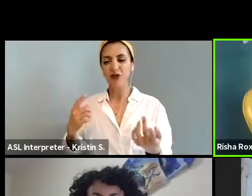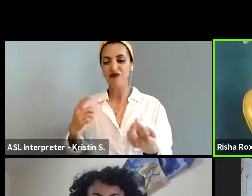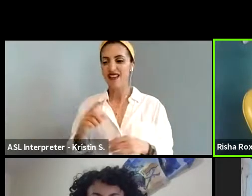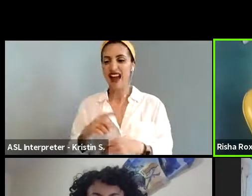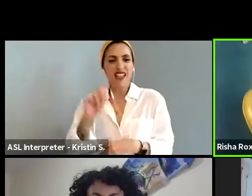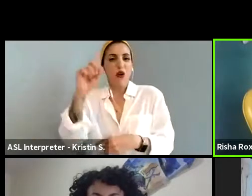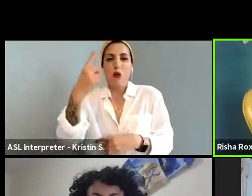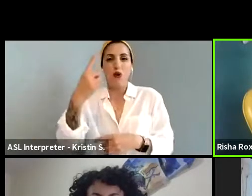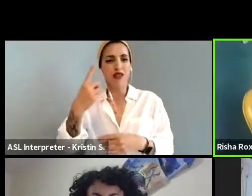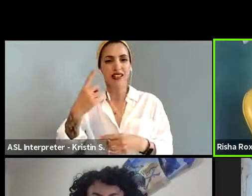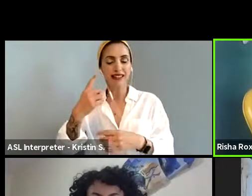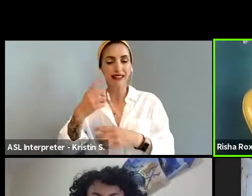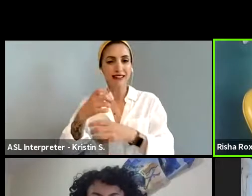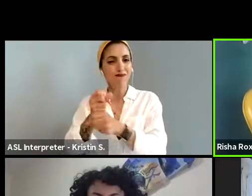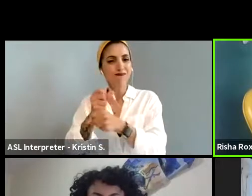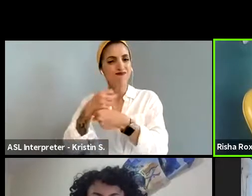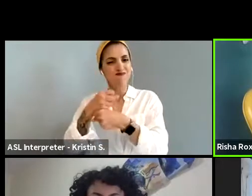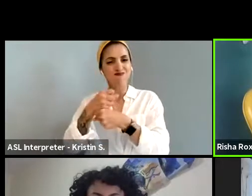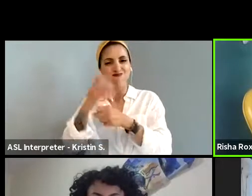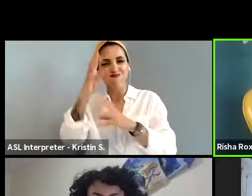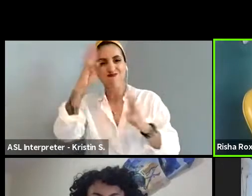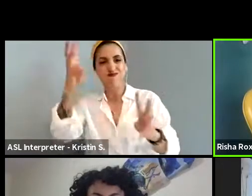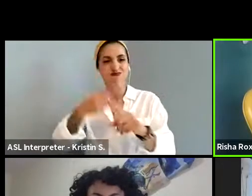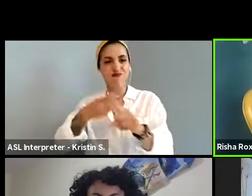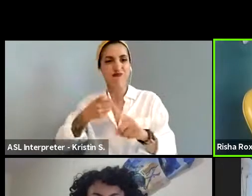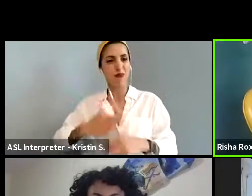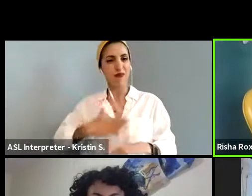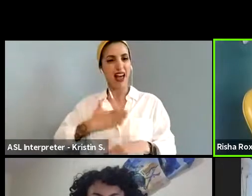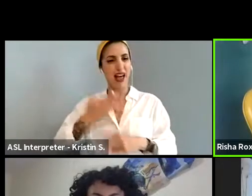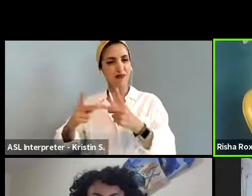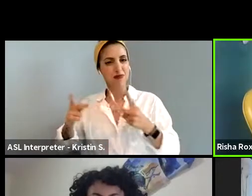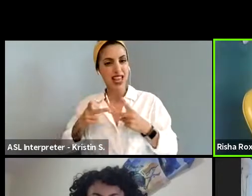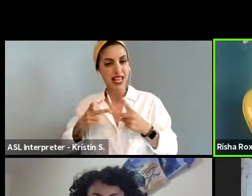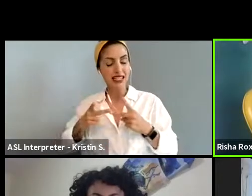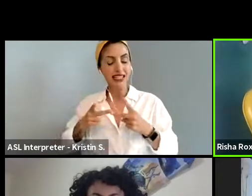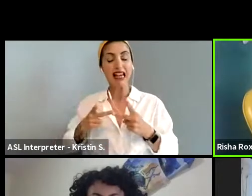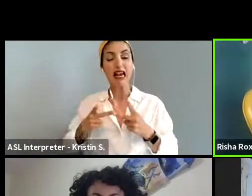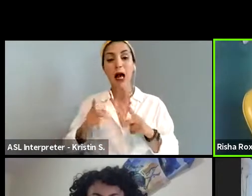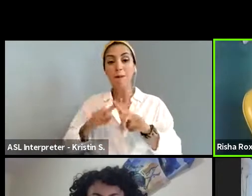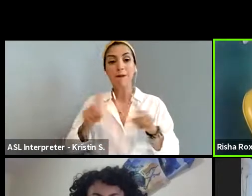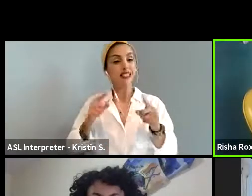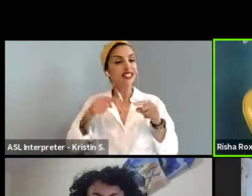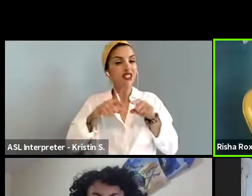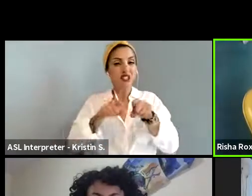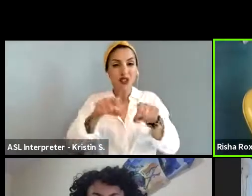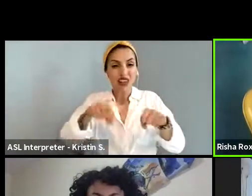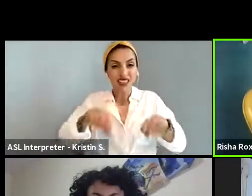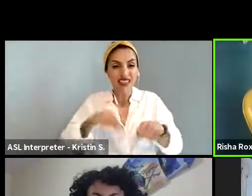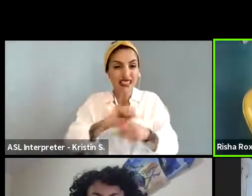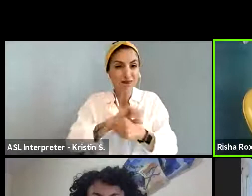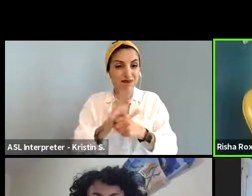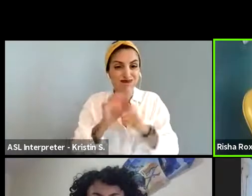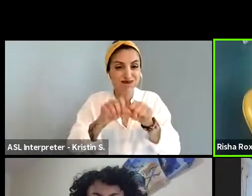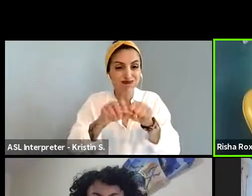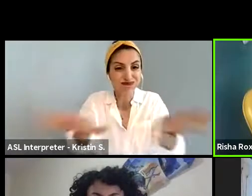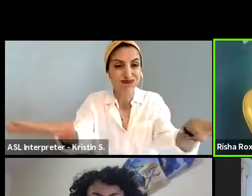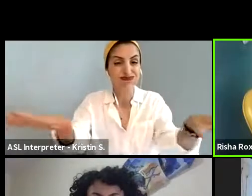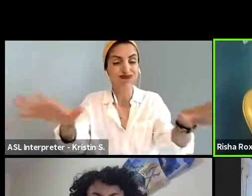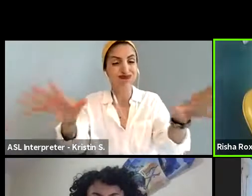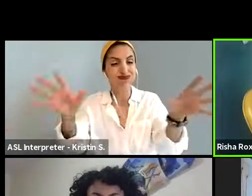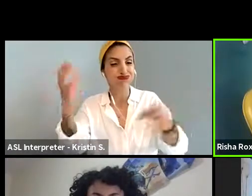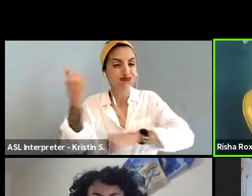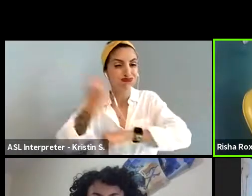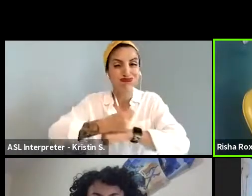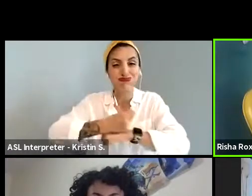and happy. And what happened during this pandemic, that for me in my personal life, the endless train of